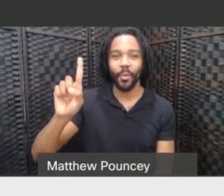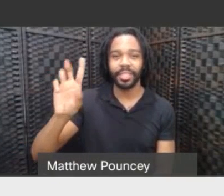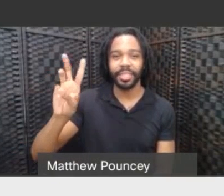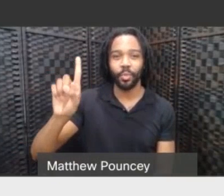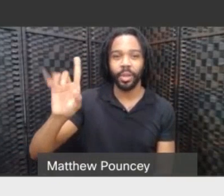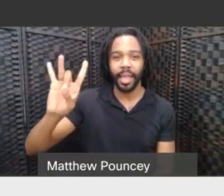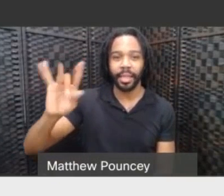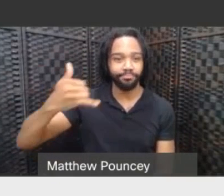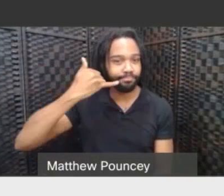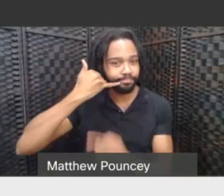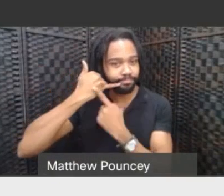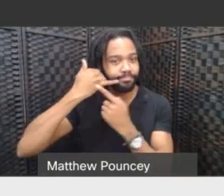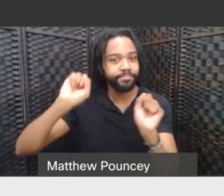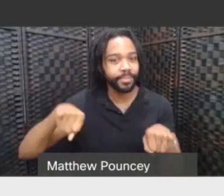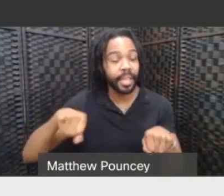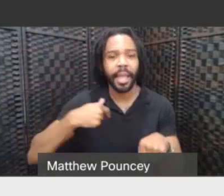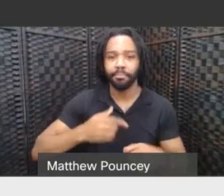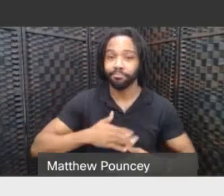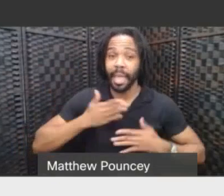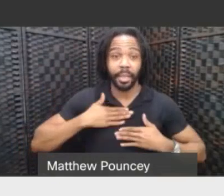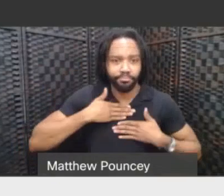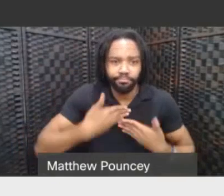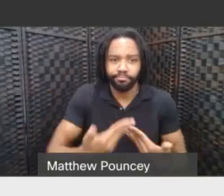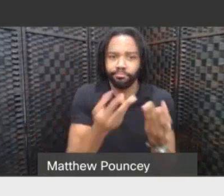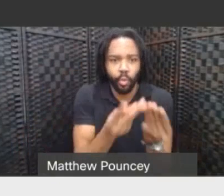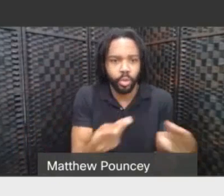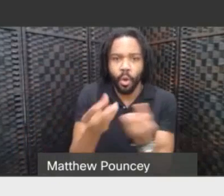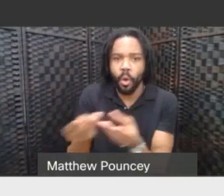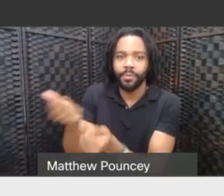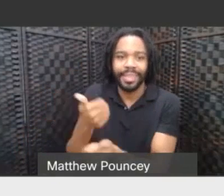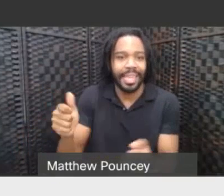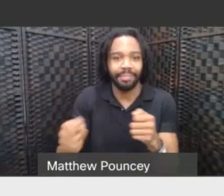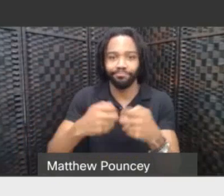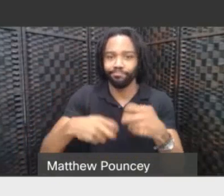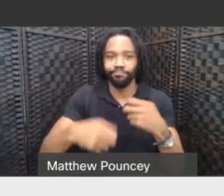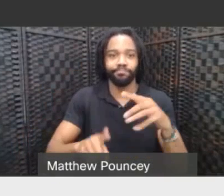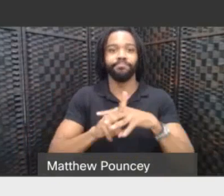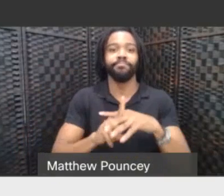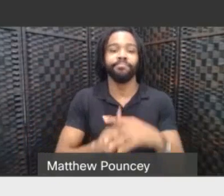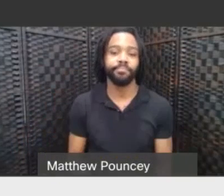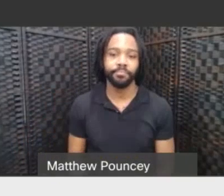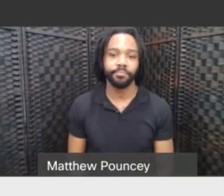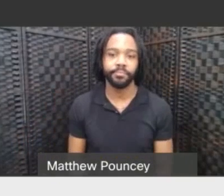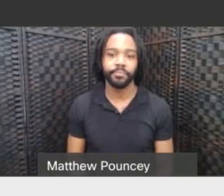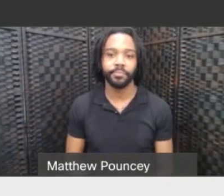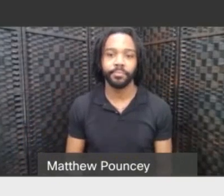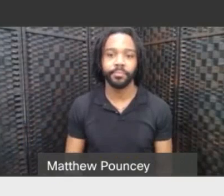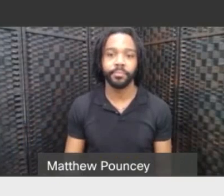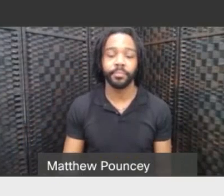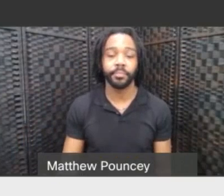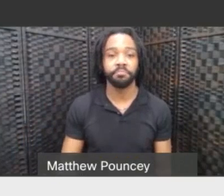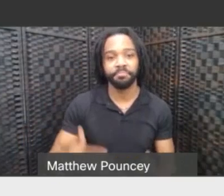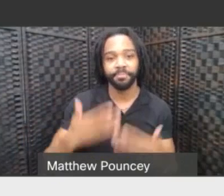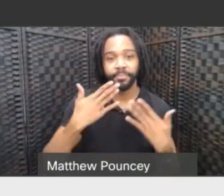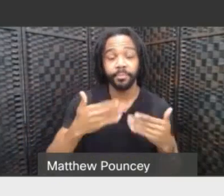202-730-1618, and I'll be happy to work out any individual cases that may come up. Thanks. So this next question, how